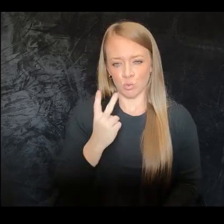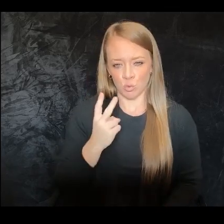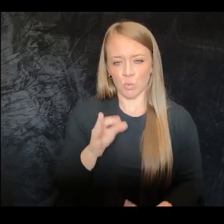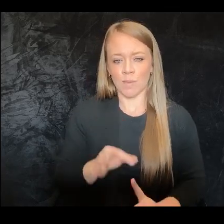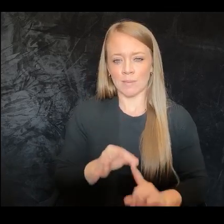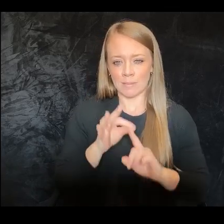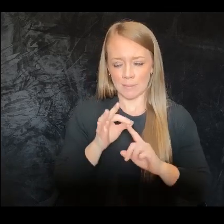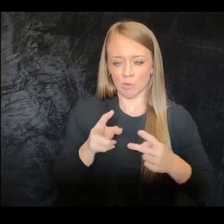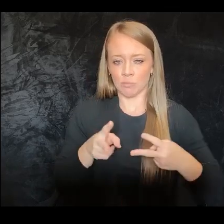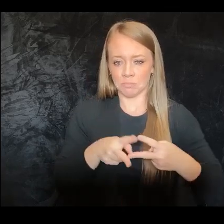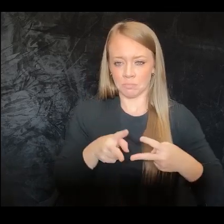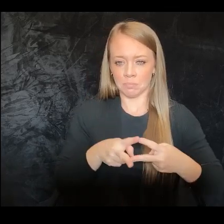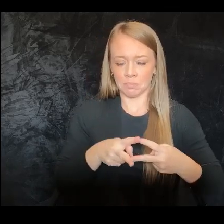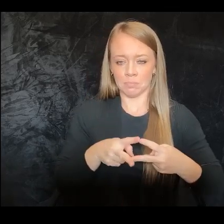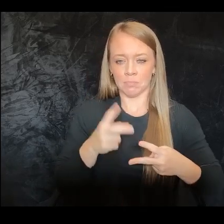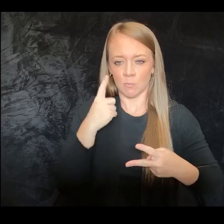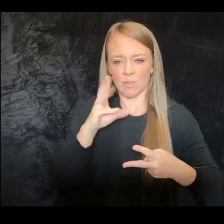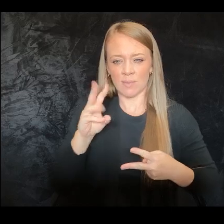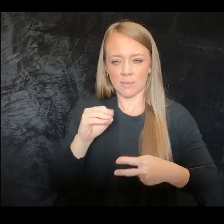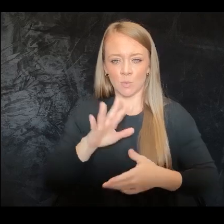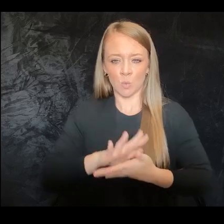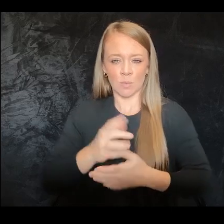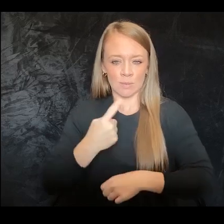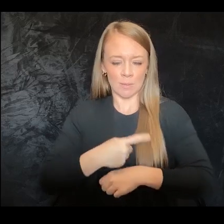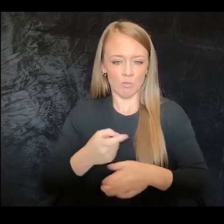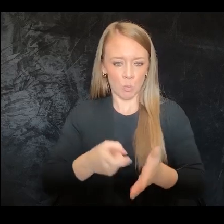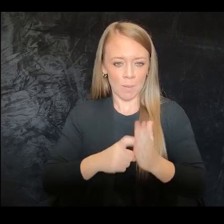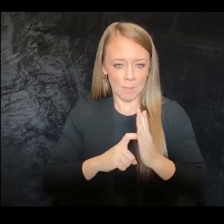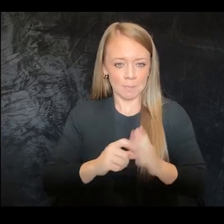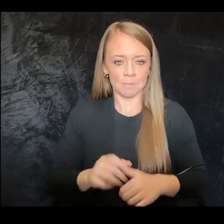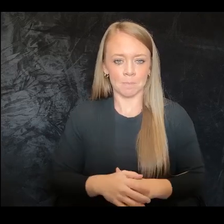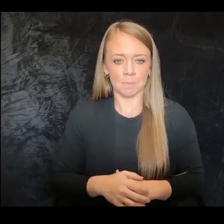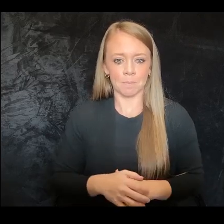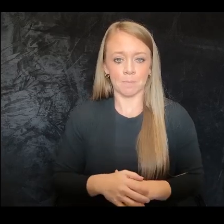2 exceptions to the 60 school day requirement.